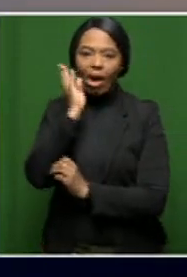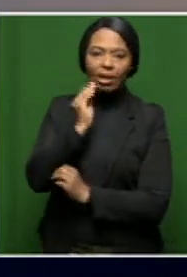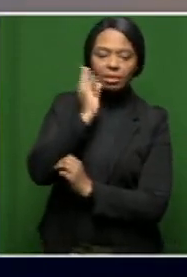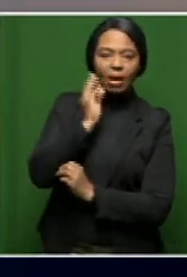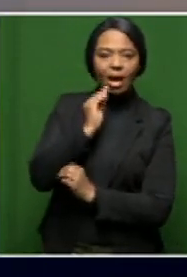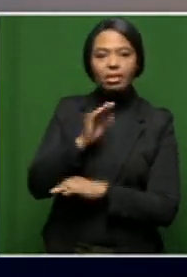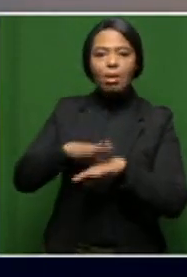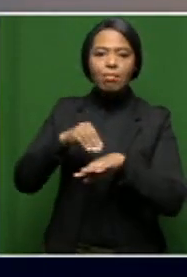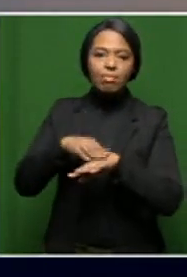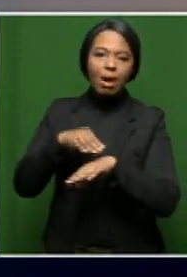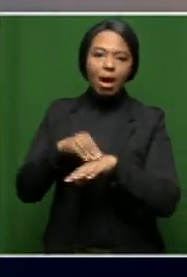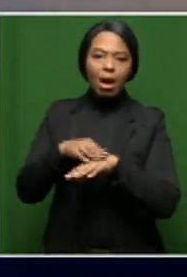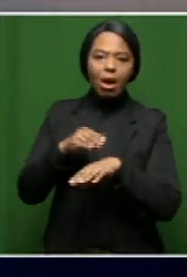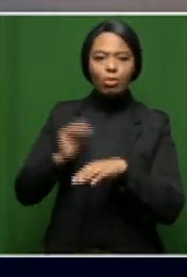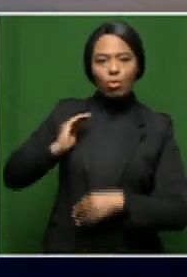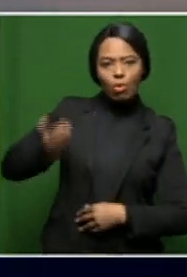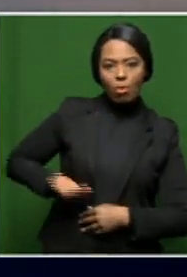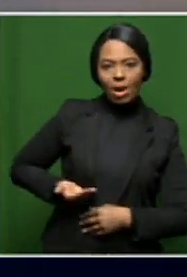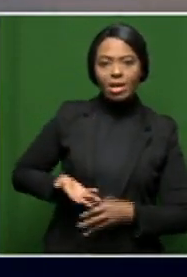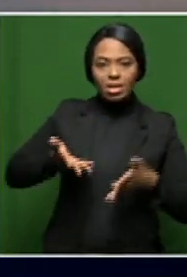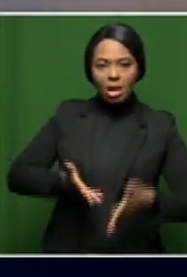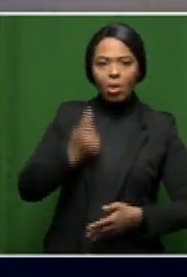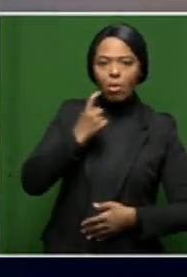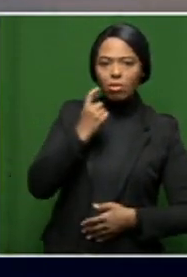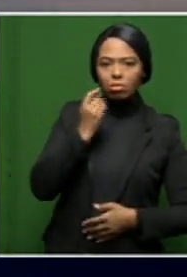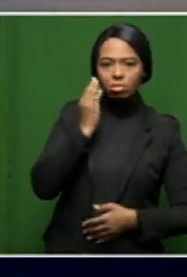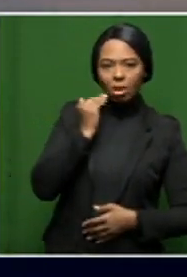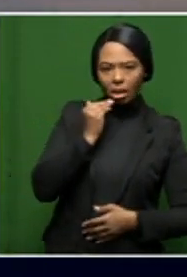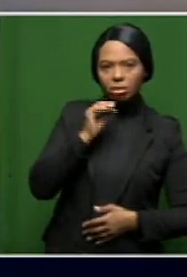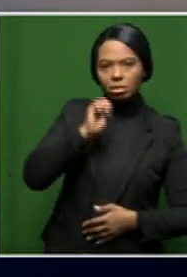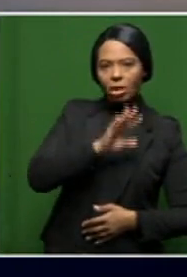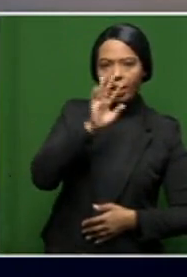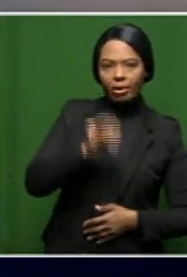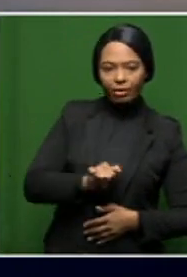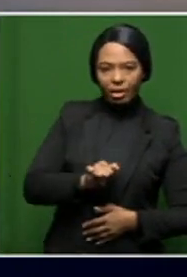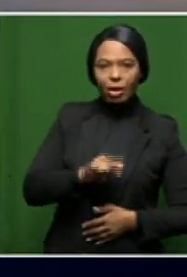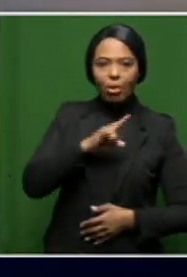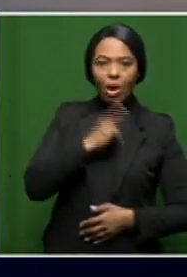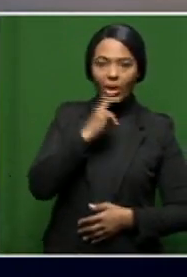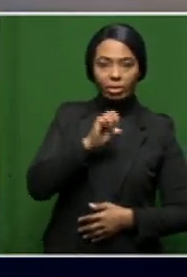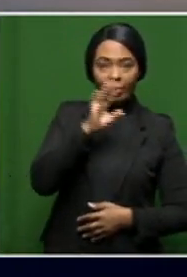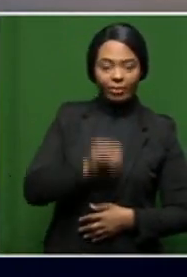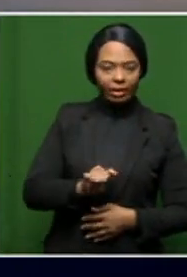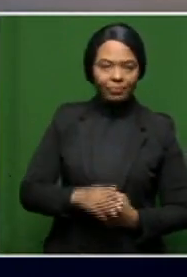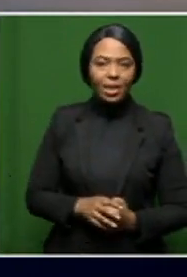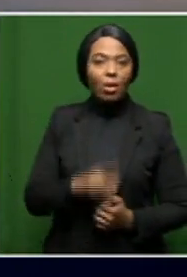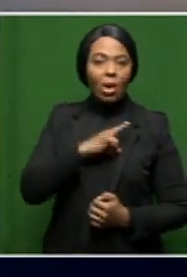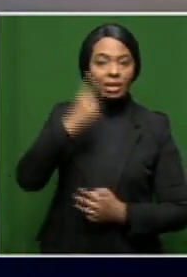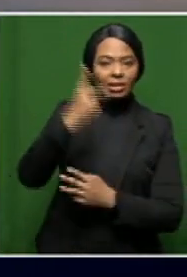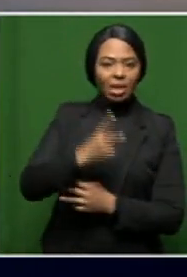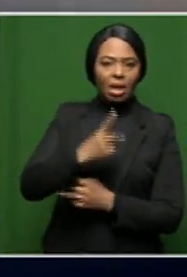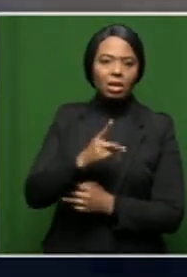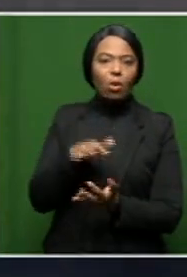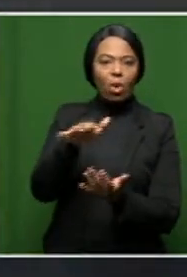a Brown Woman in a White South Africa, well, you're in for a treat, as she has recently released her second collection